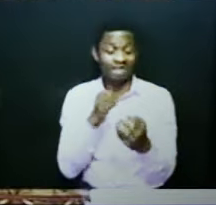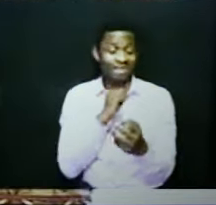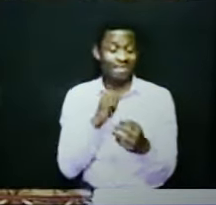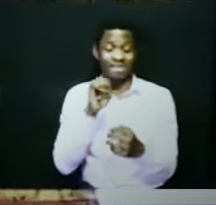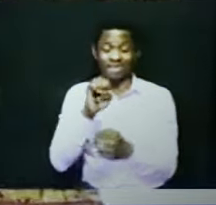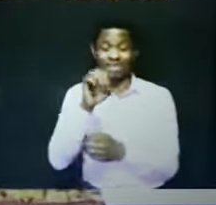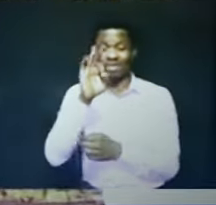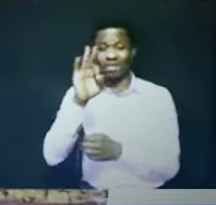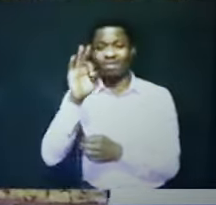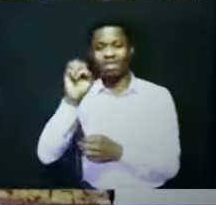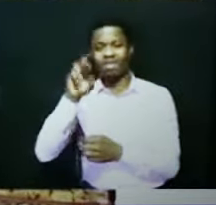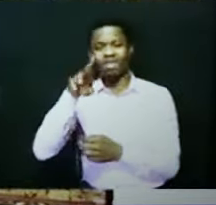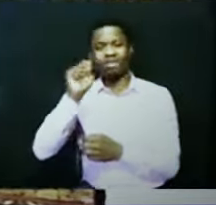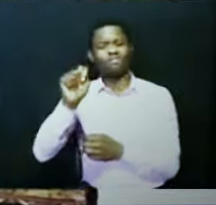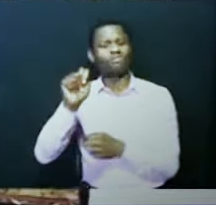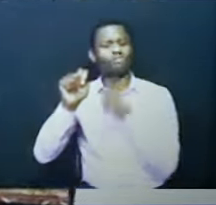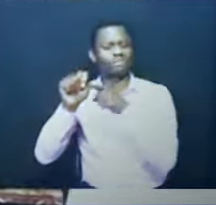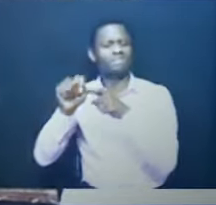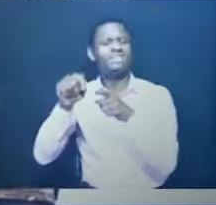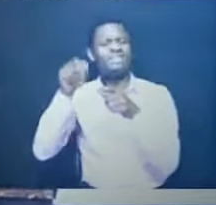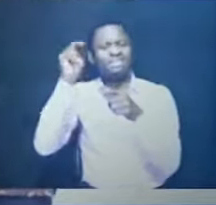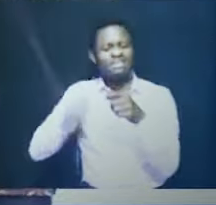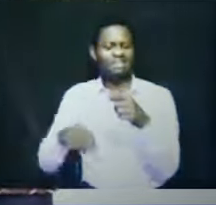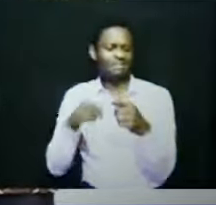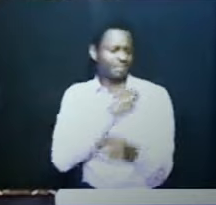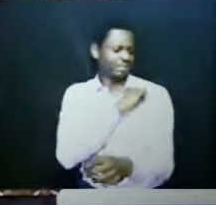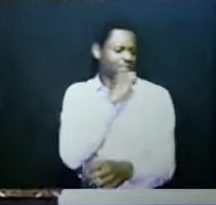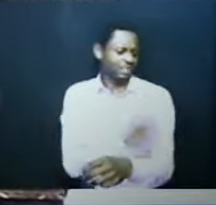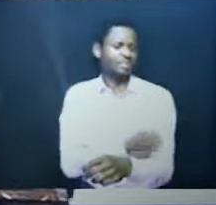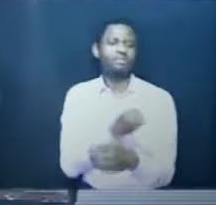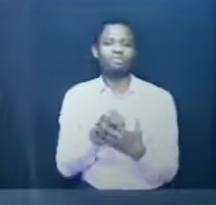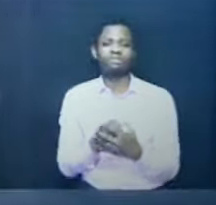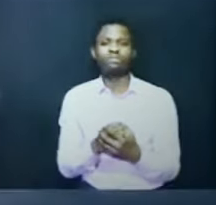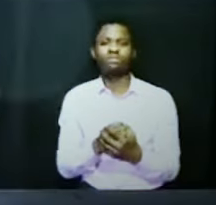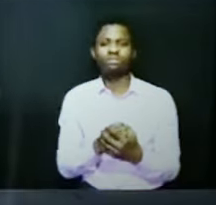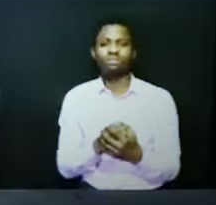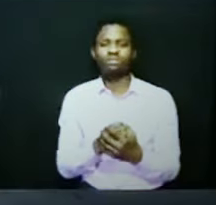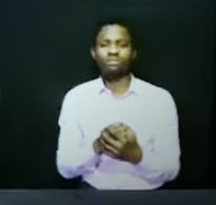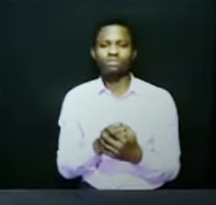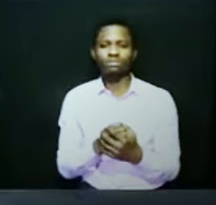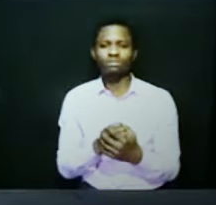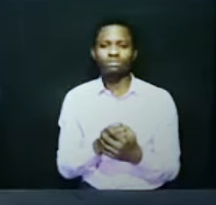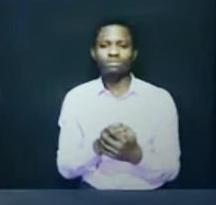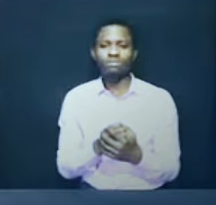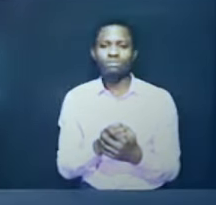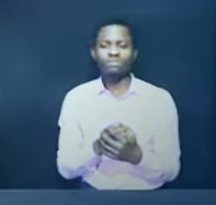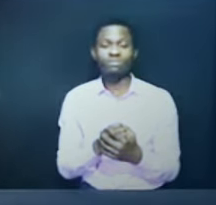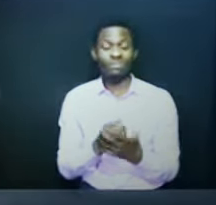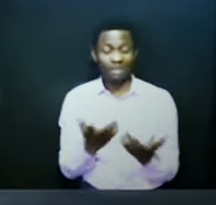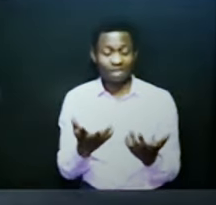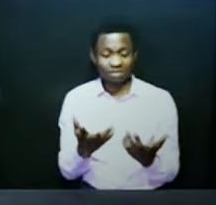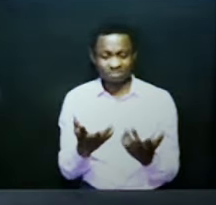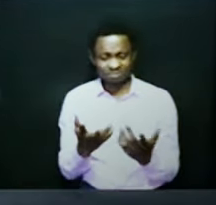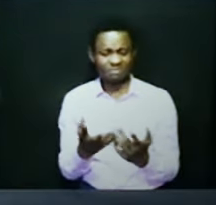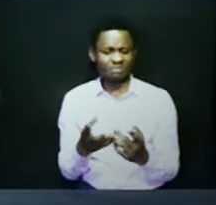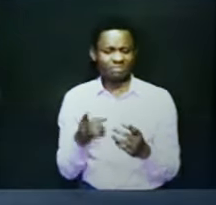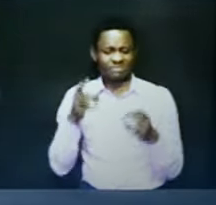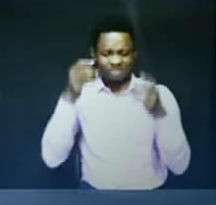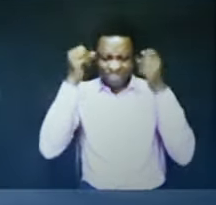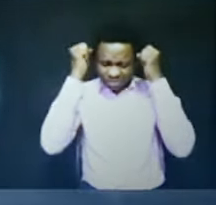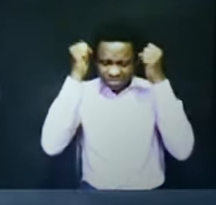we ye bribino uyang wading. Now diligence is careful hard work. In see no a you be a tuna bwa